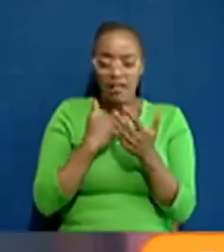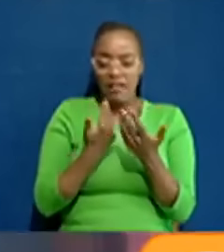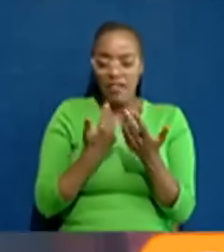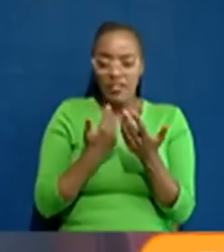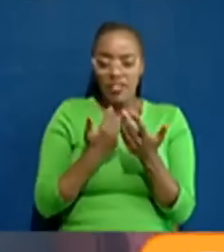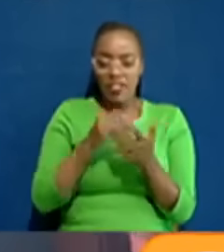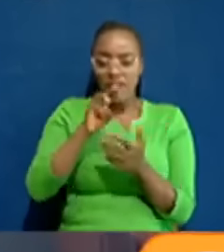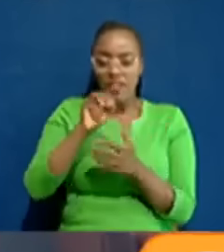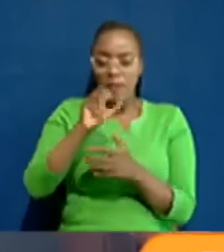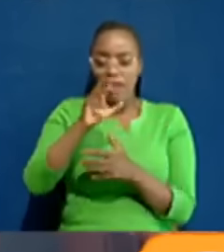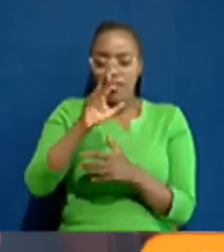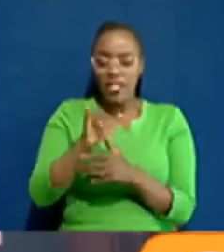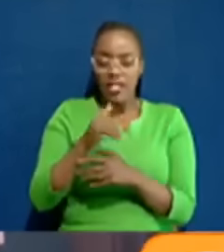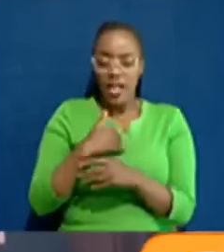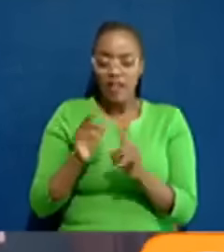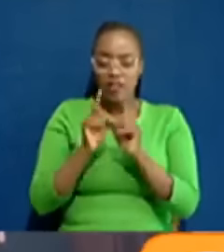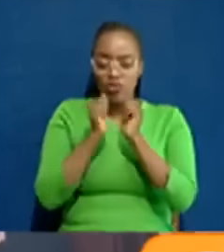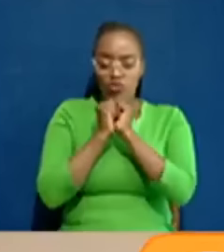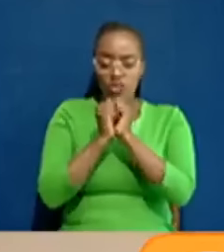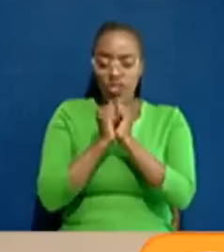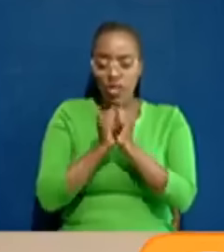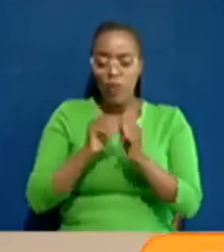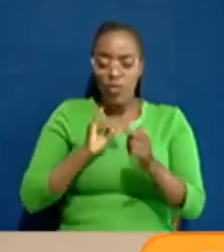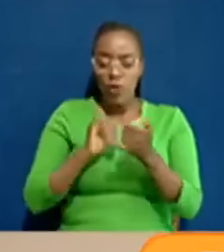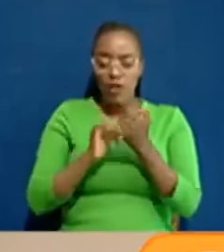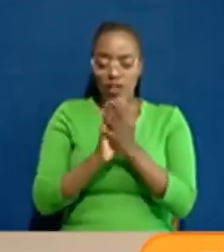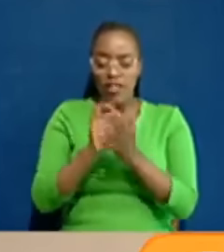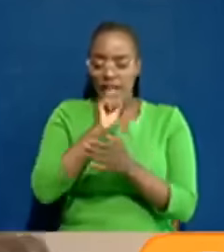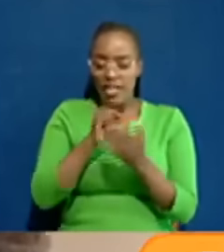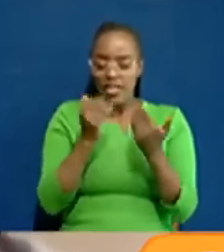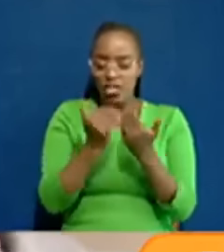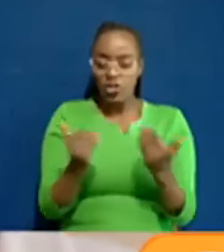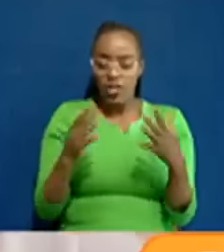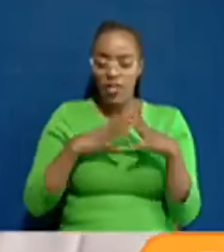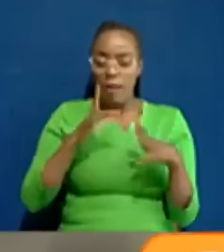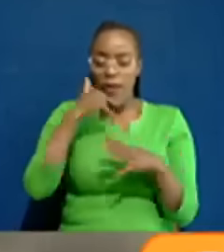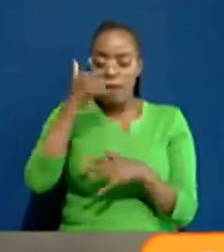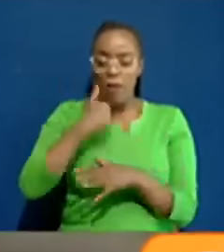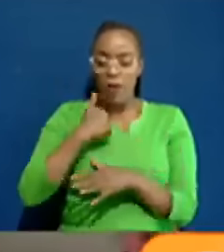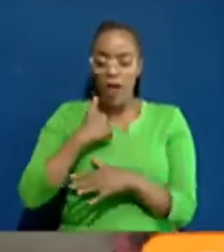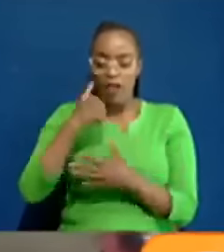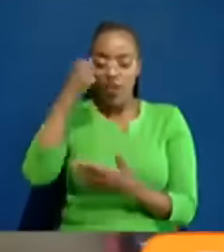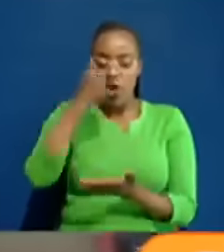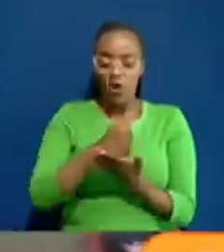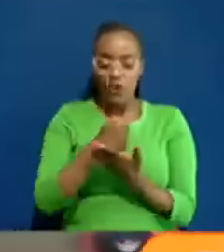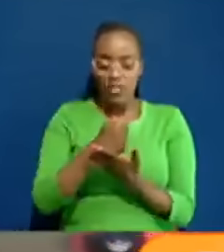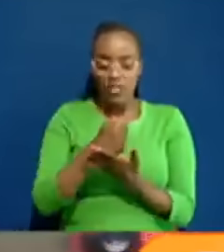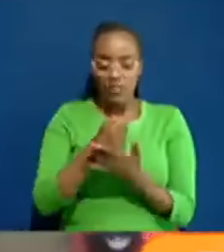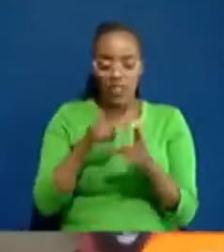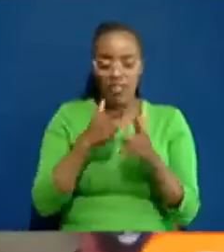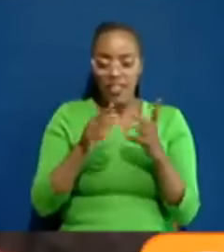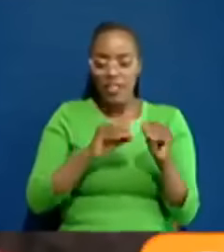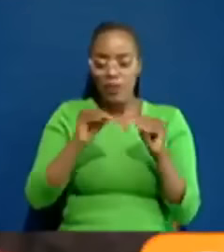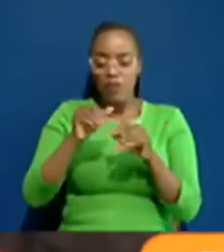Machiri was in the company of his wife and grandchildren. The men, who claimed to be police officers, moved from